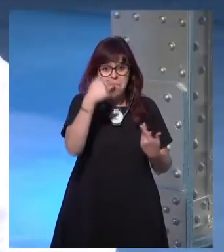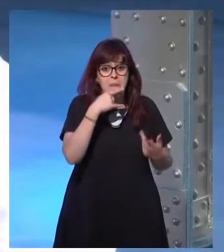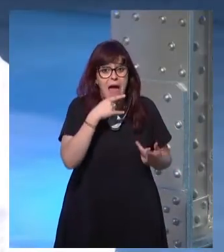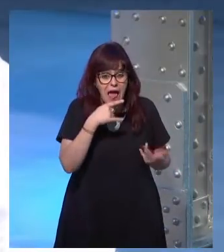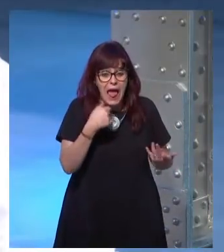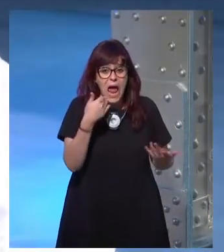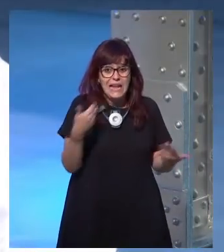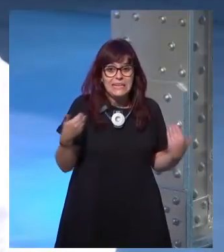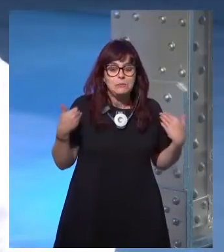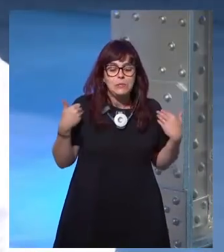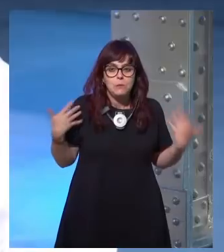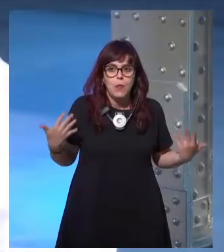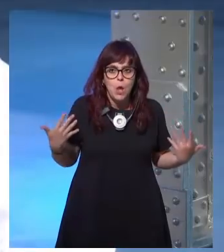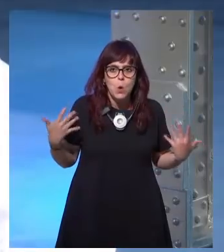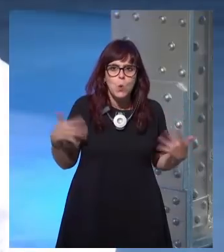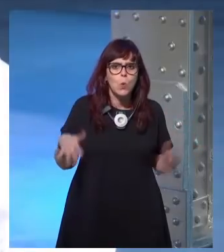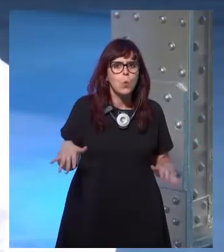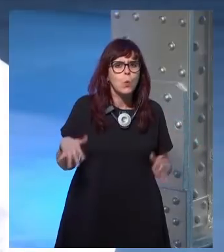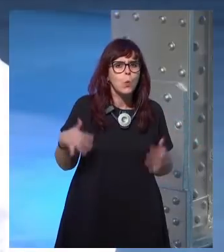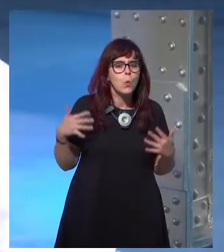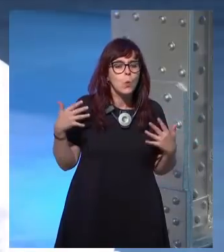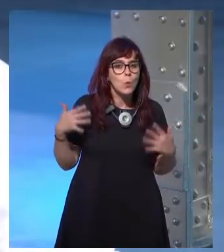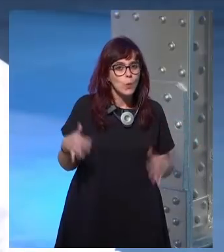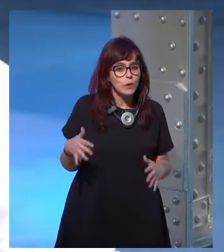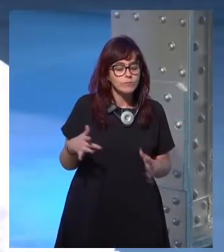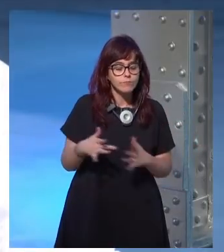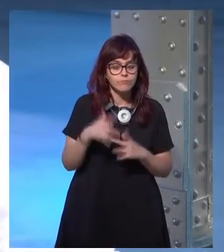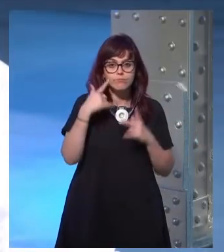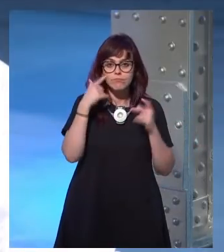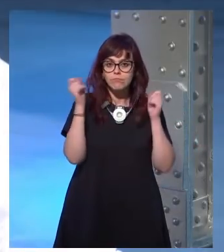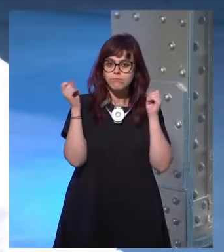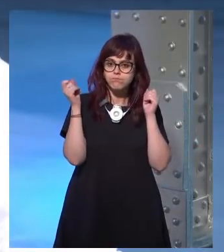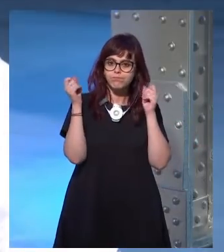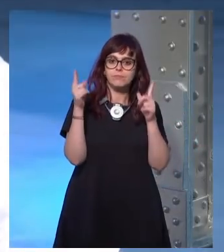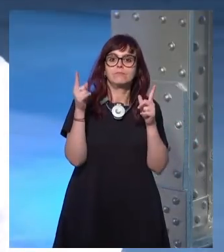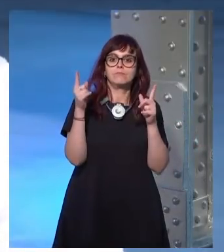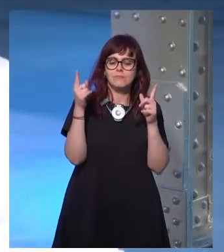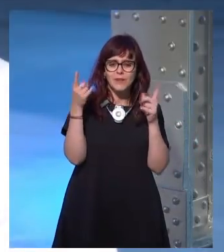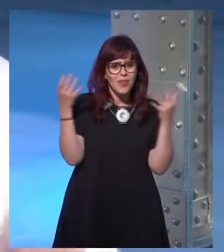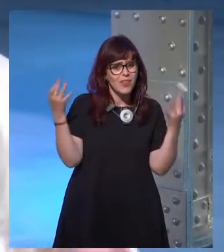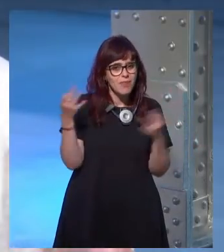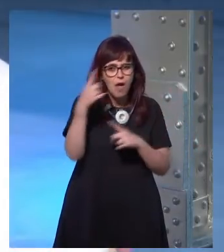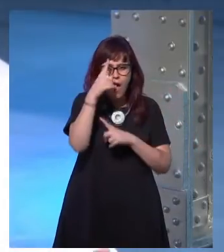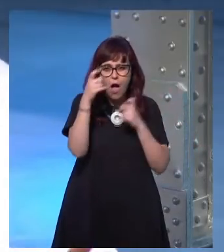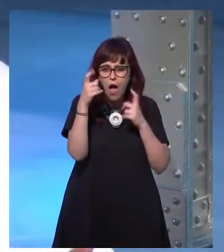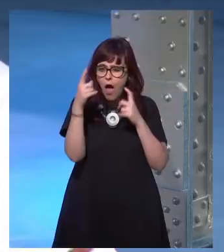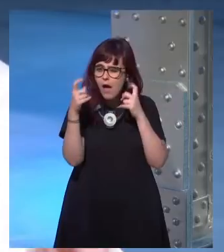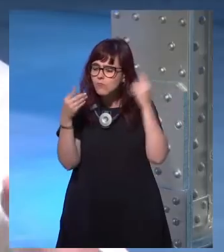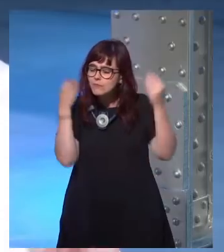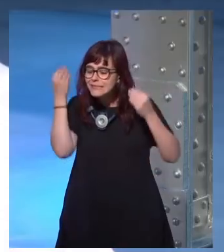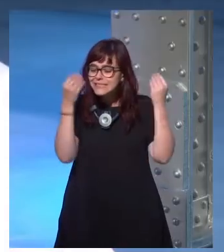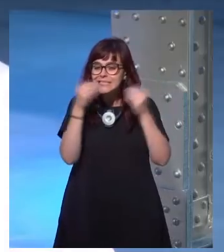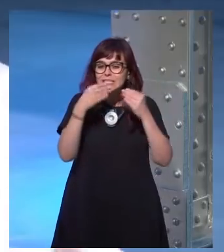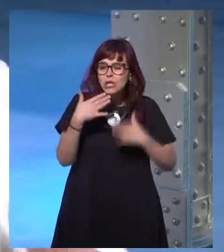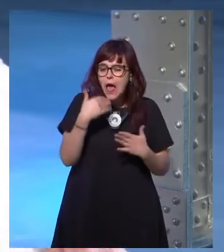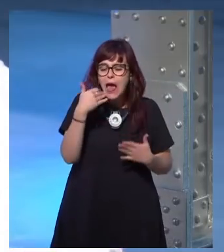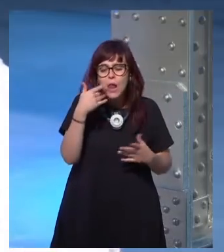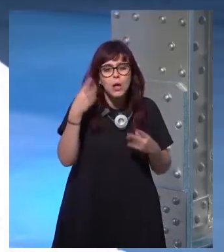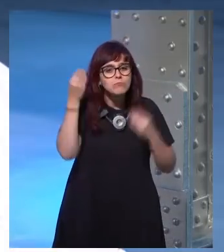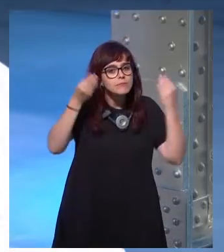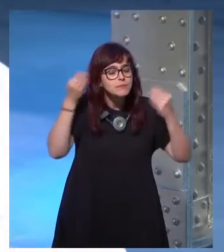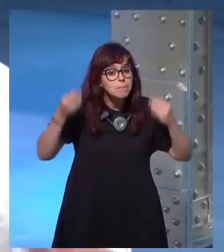like, I need to start really thinking and interrogating this story a lot more than I have. And I realized that I had fallen into the dichotomy of two choices,